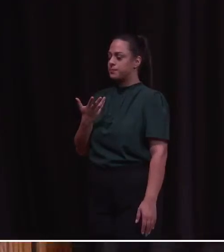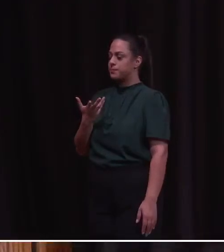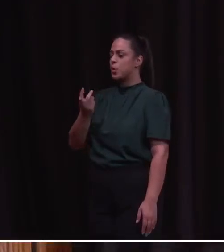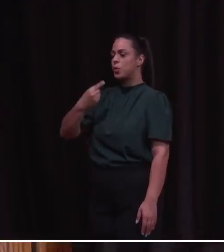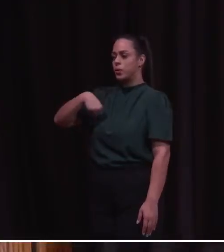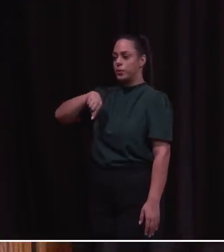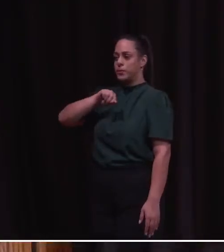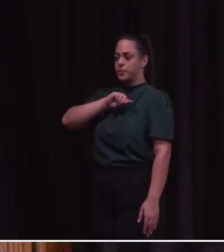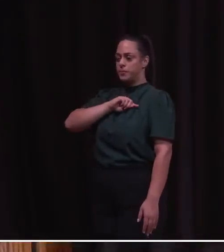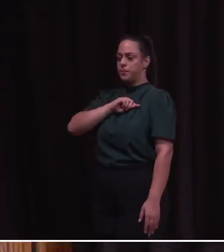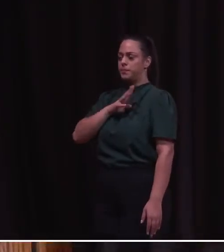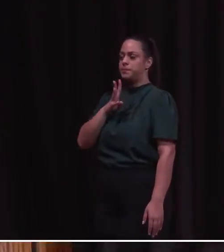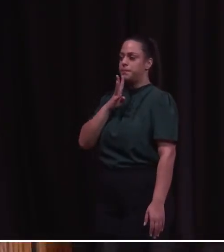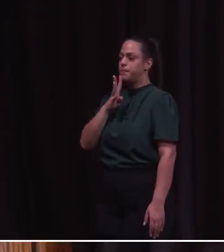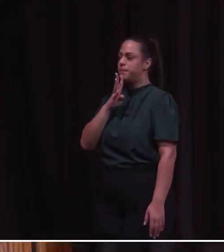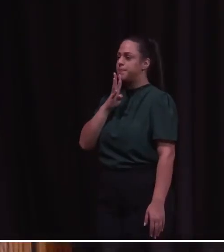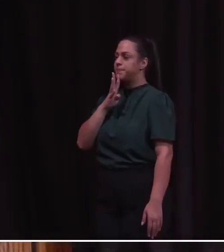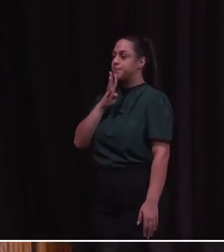saving themselves,